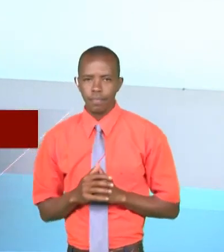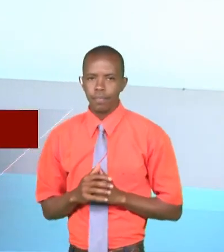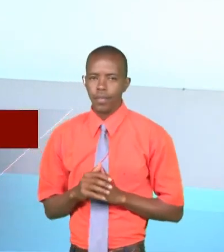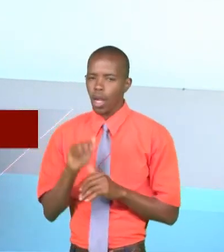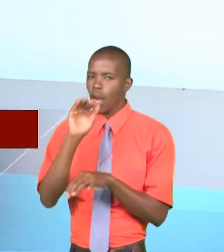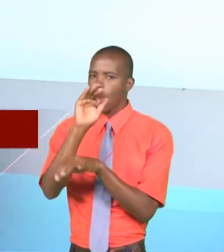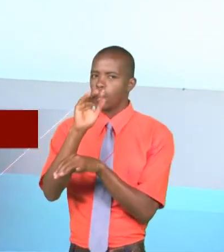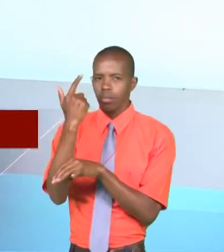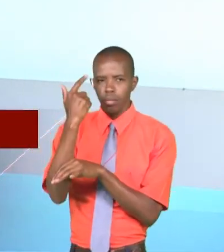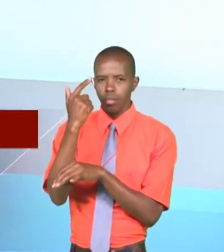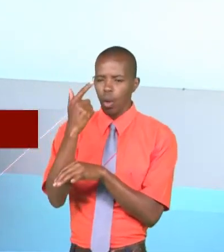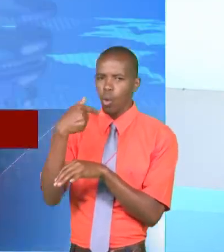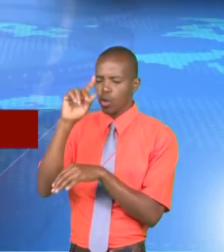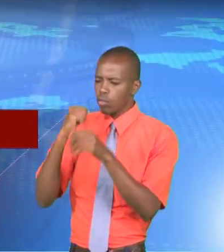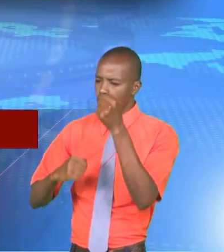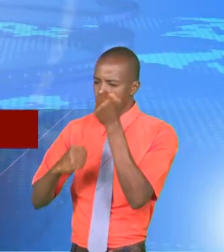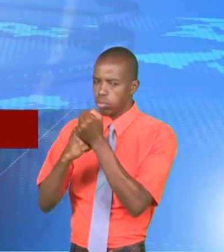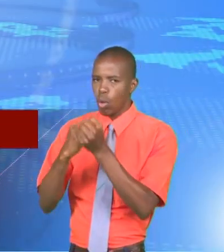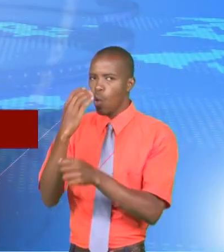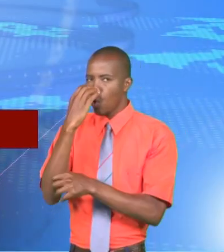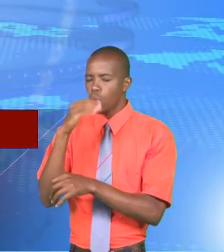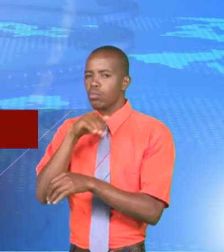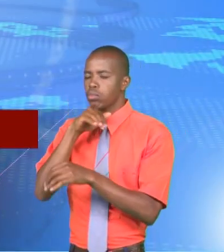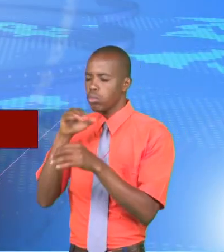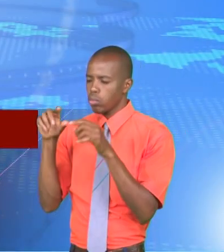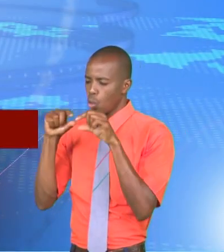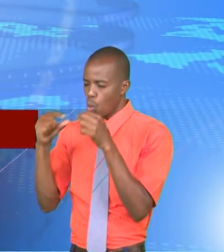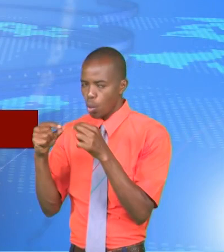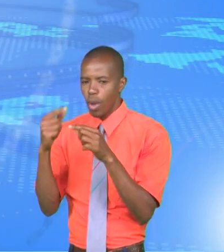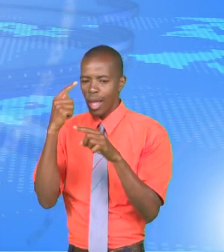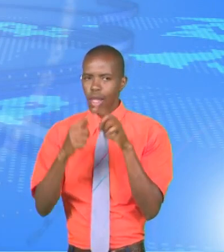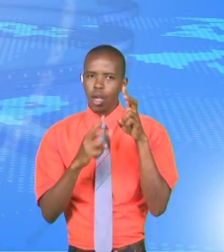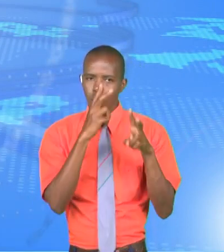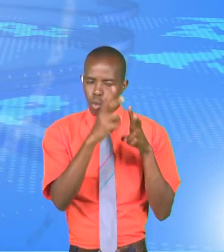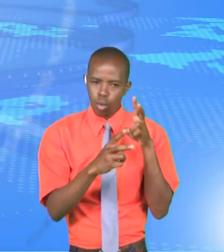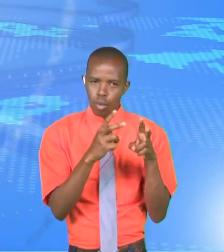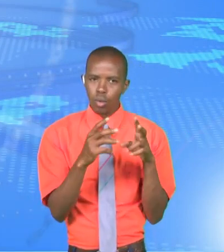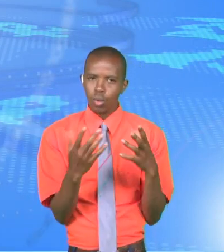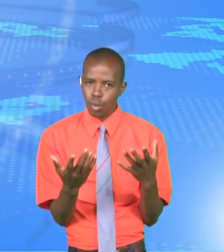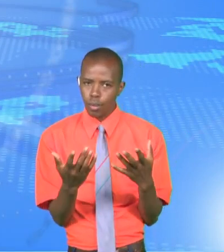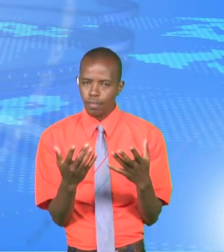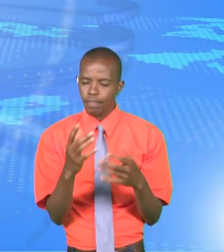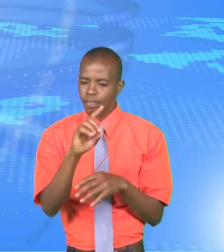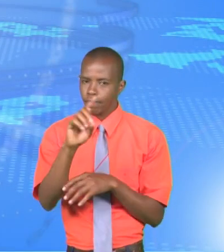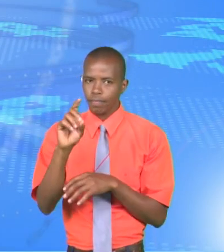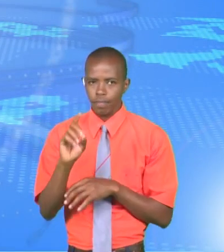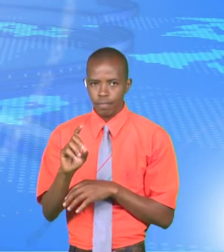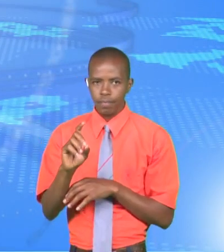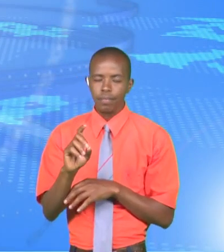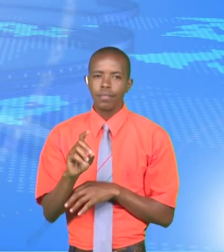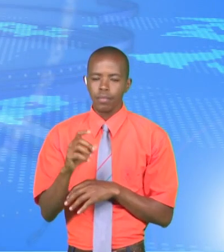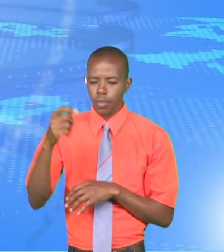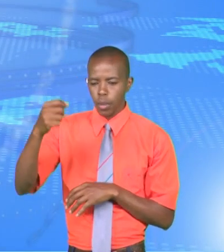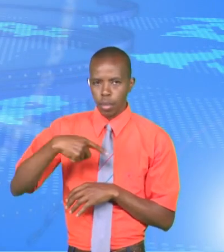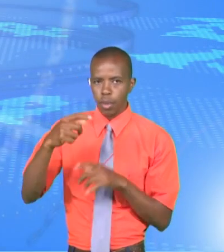ask you tonight, would you support a Ruto Raila alliance come 2022? Would you support a Ruto Raila alliance come